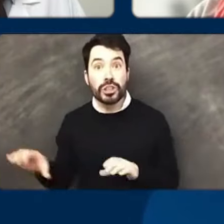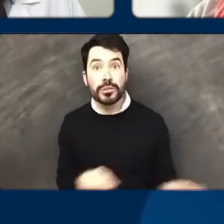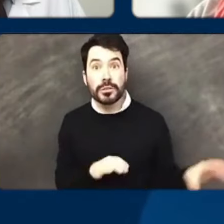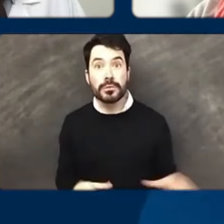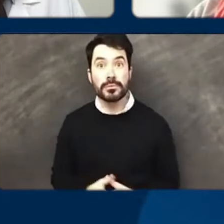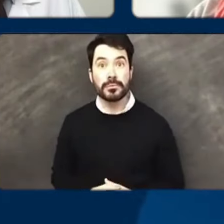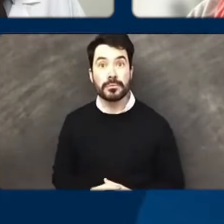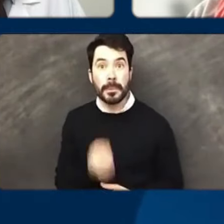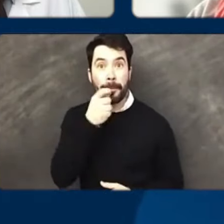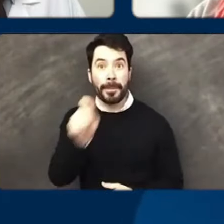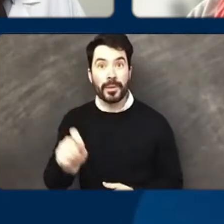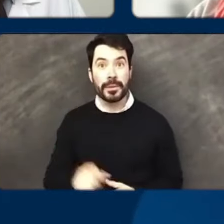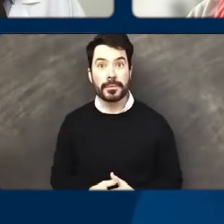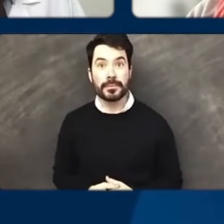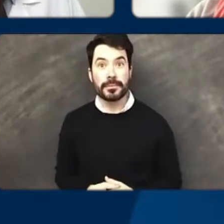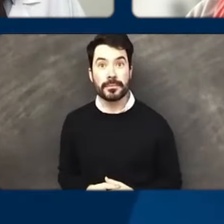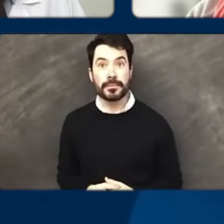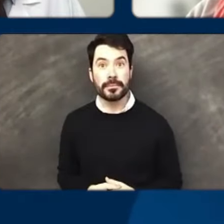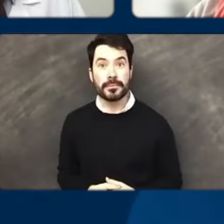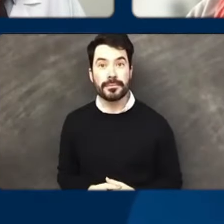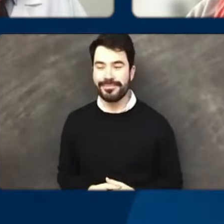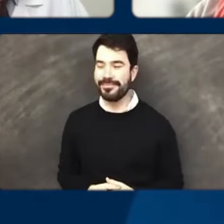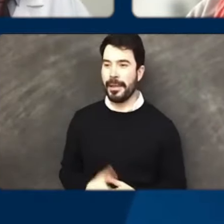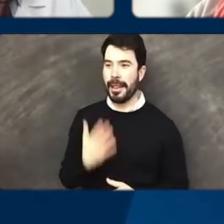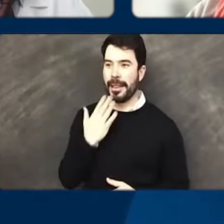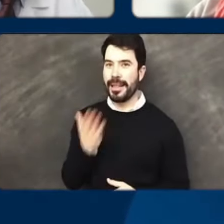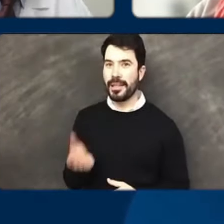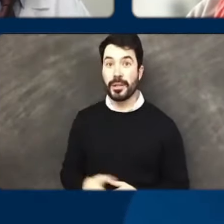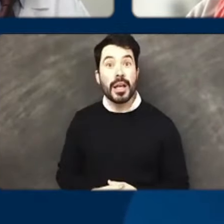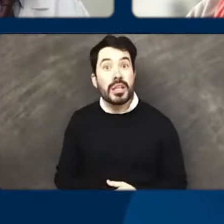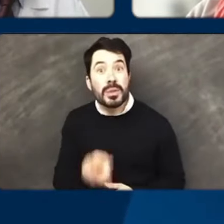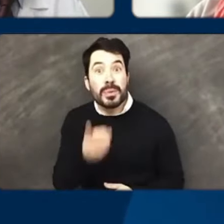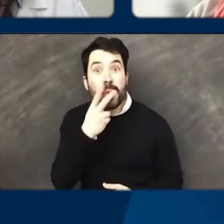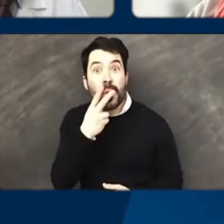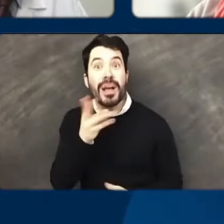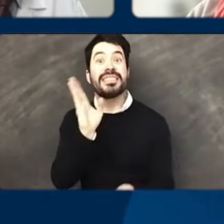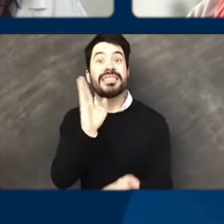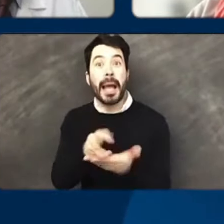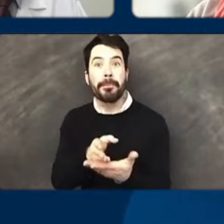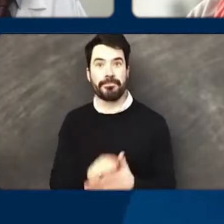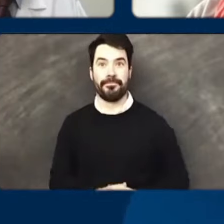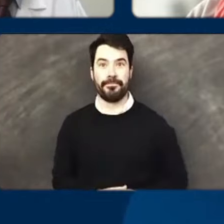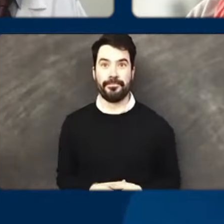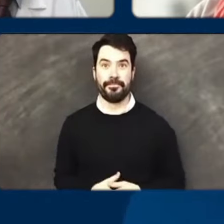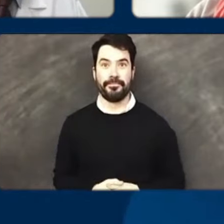That's it. Thank you. If you smoke, stop smoking.